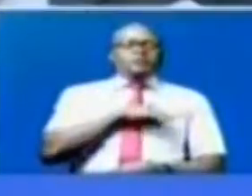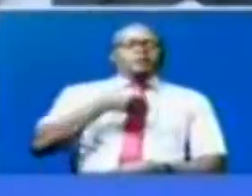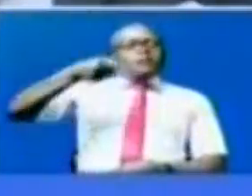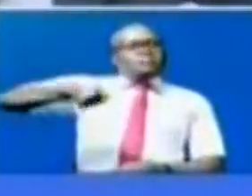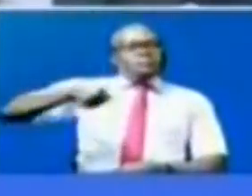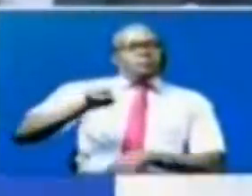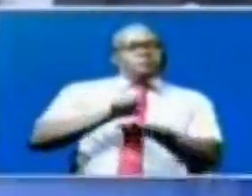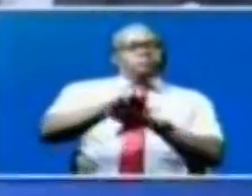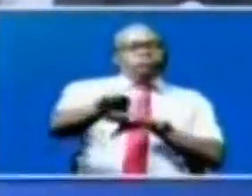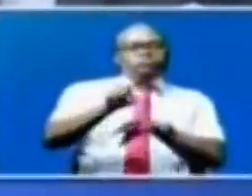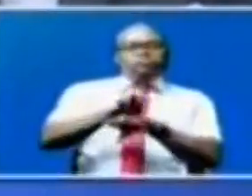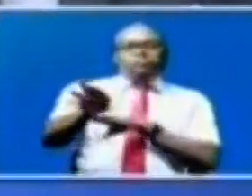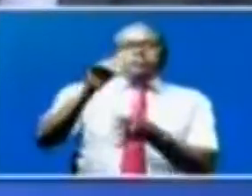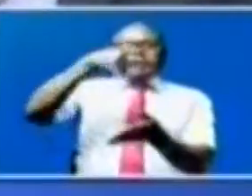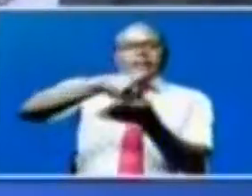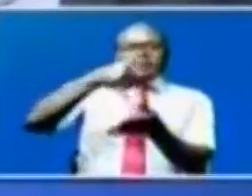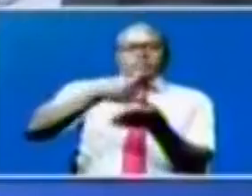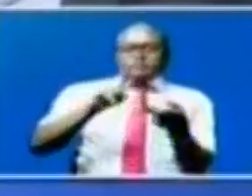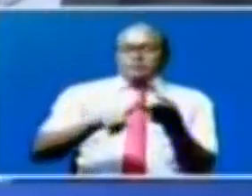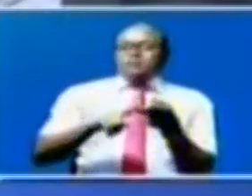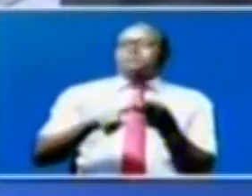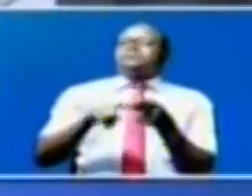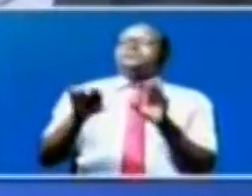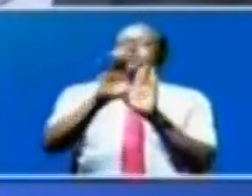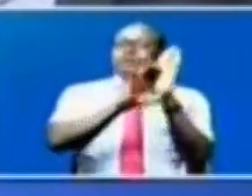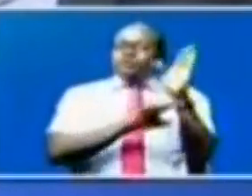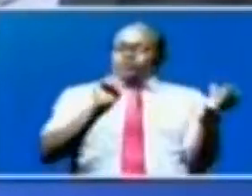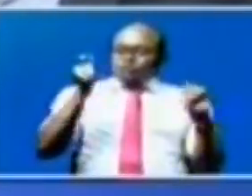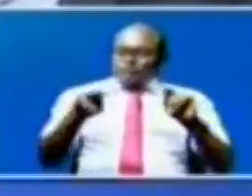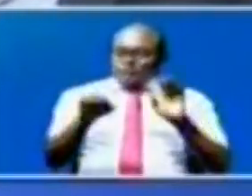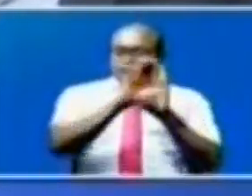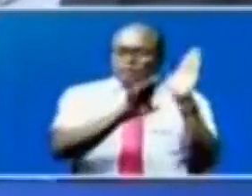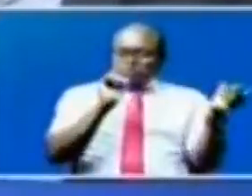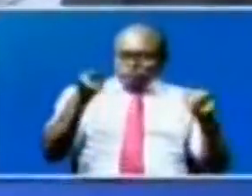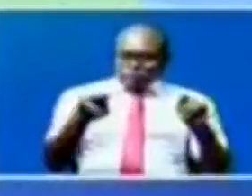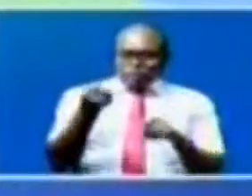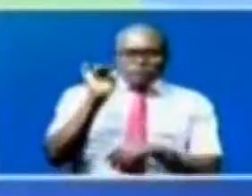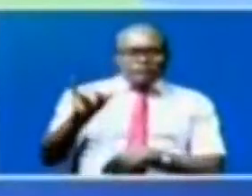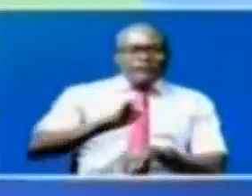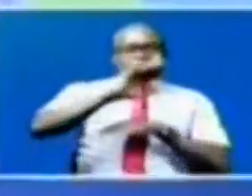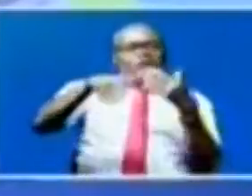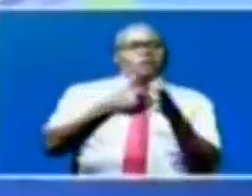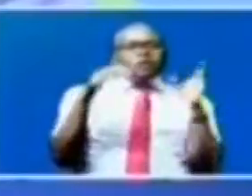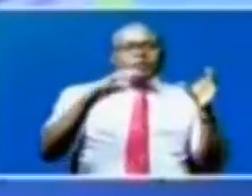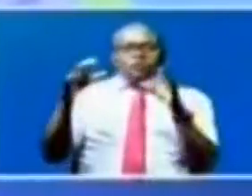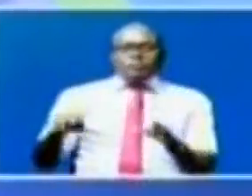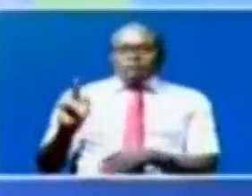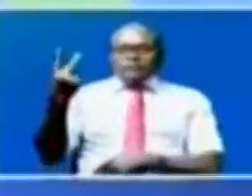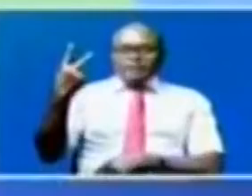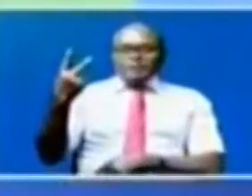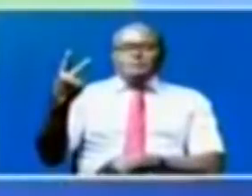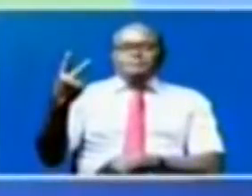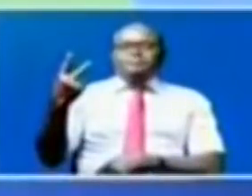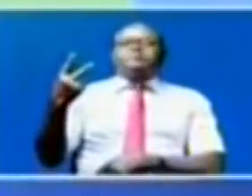down? Exclusivity, mambo ya katiba kubadilishwa, ibadilishwe so that all the communities of the Republic of